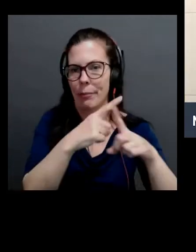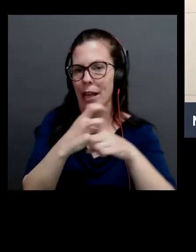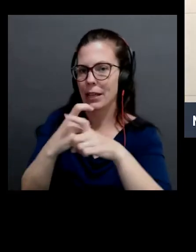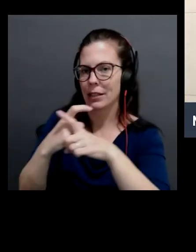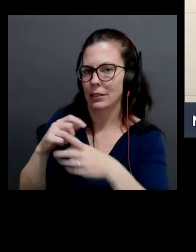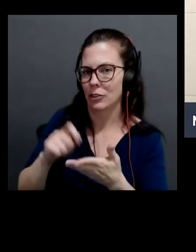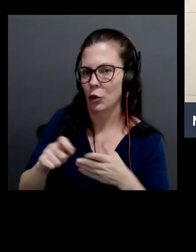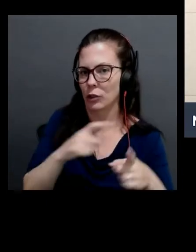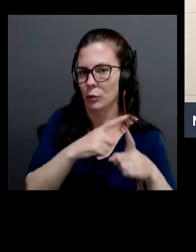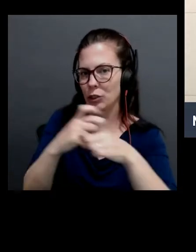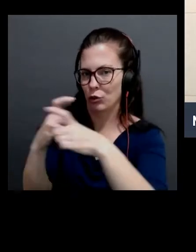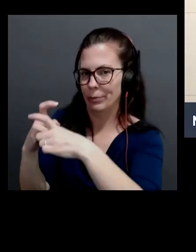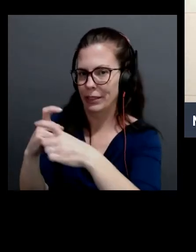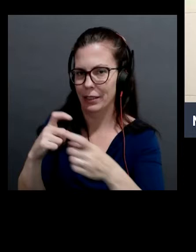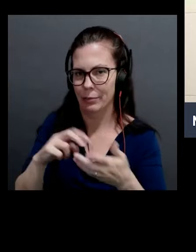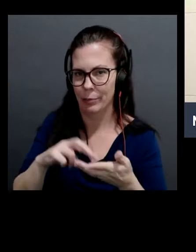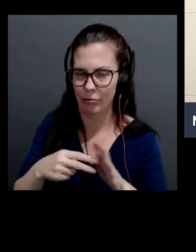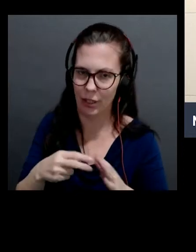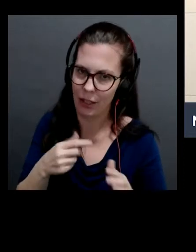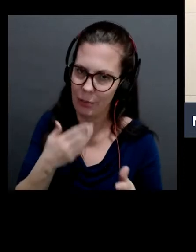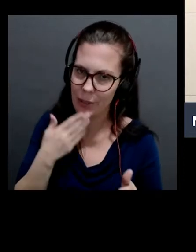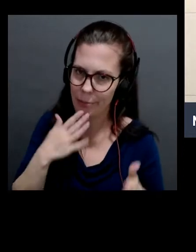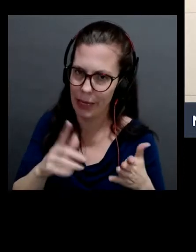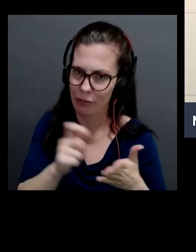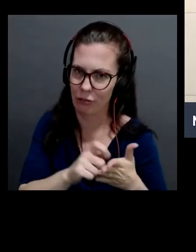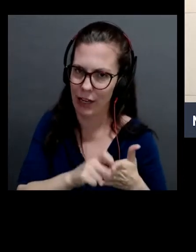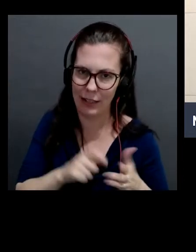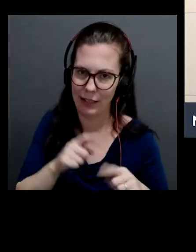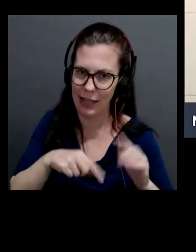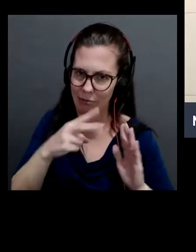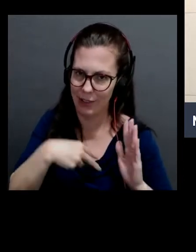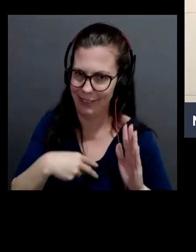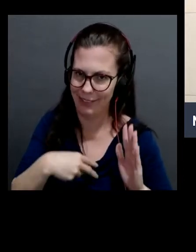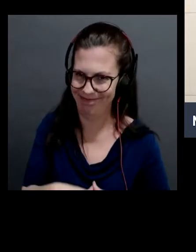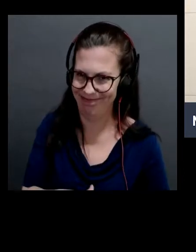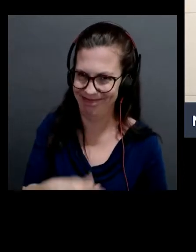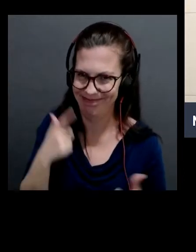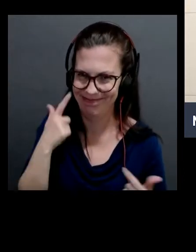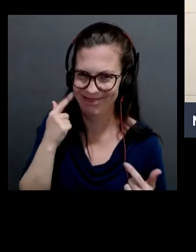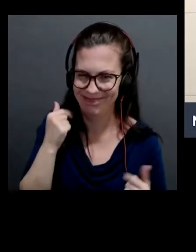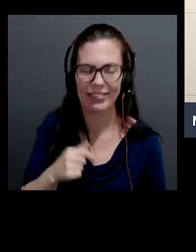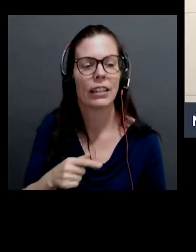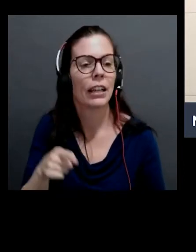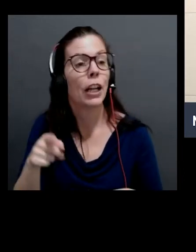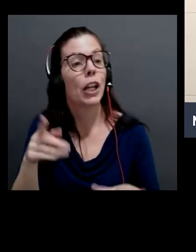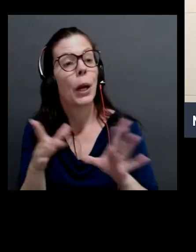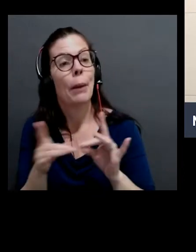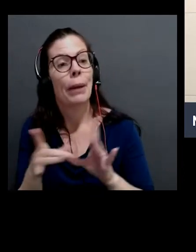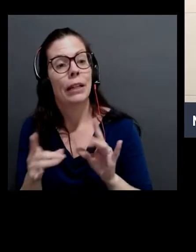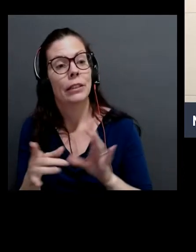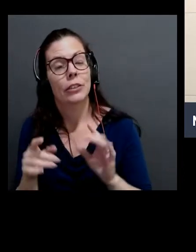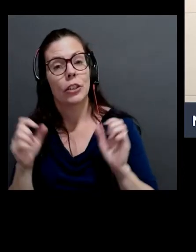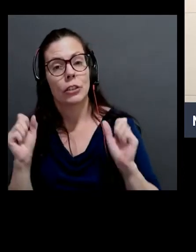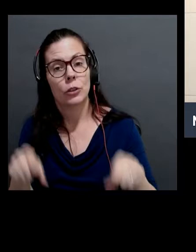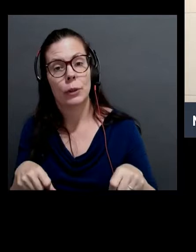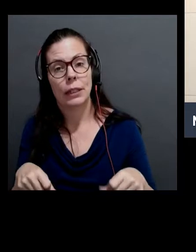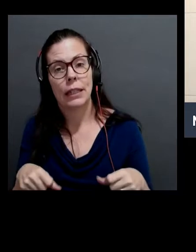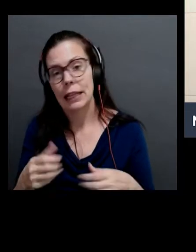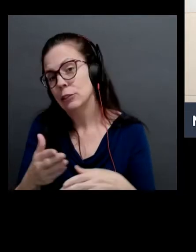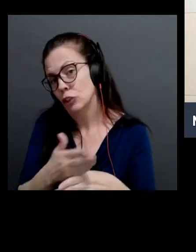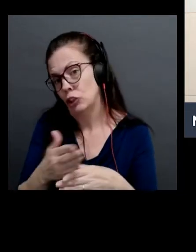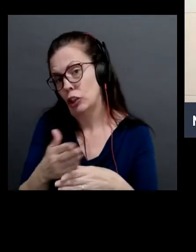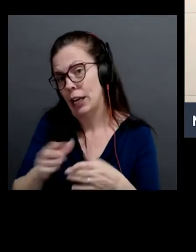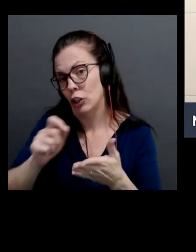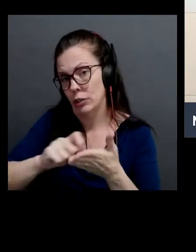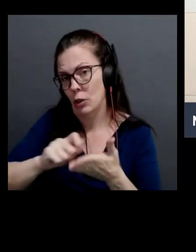bad handwriting. But so you mentioned, you're able to share notes.